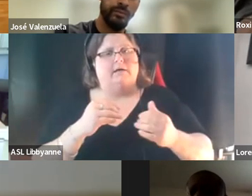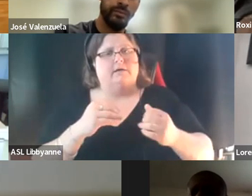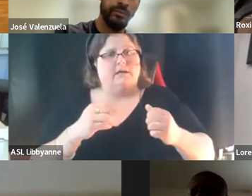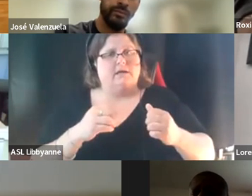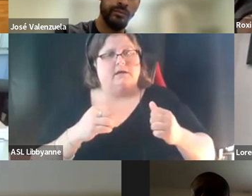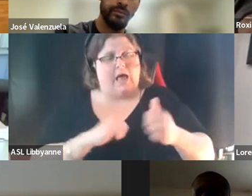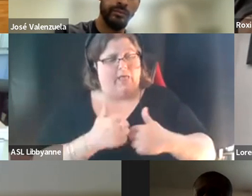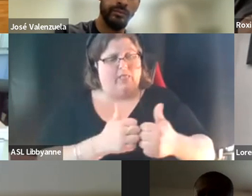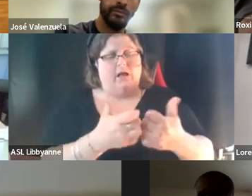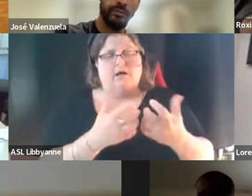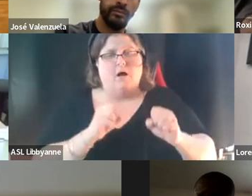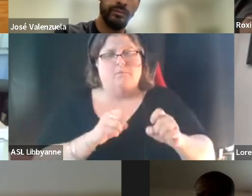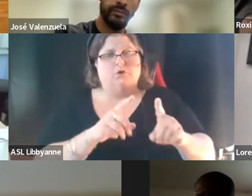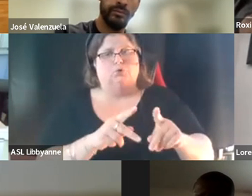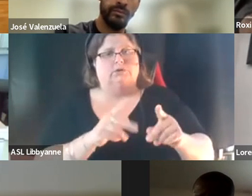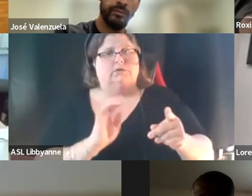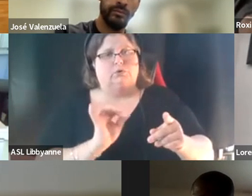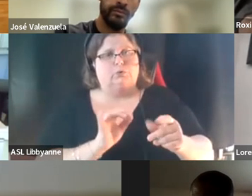opportunities as well. All right.